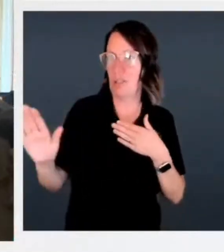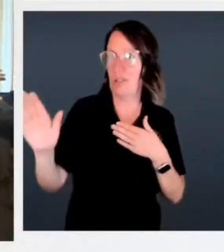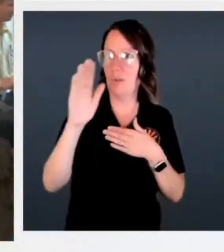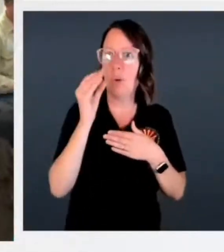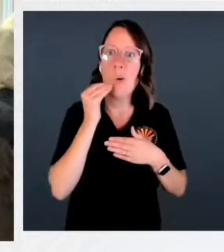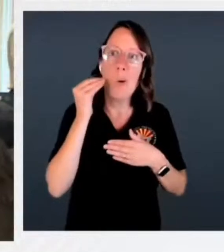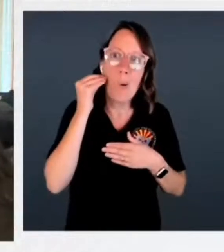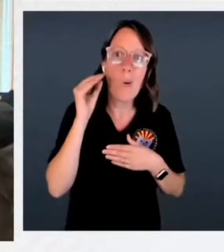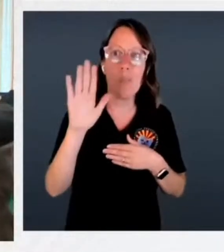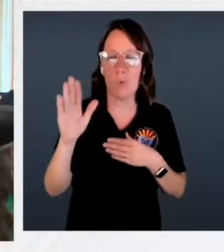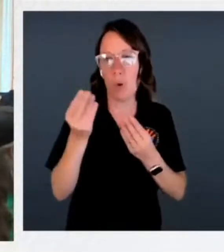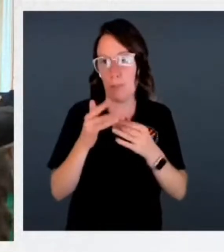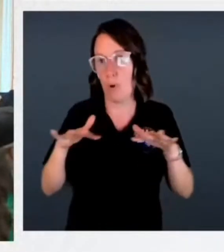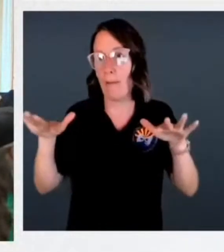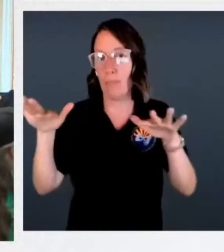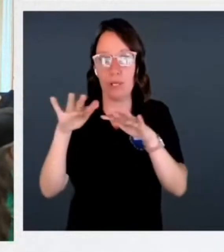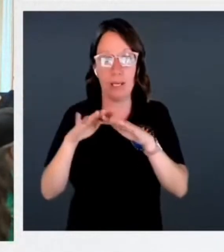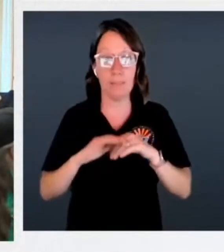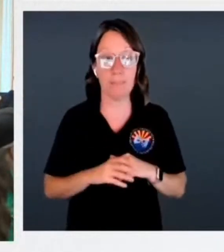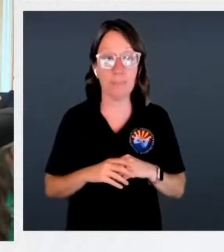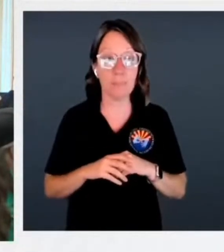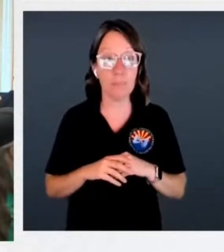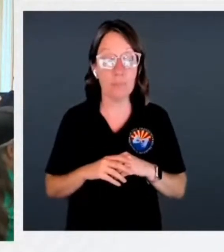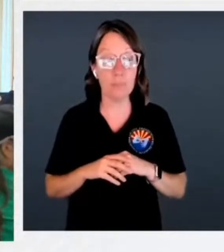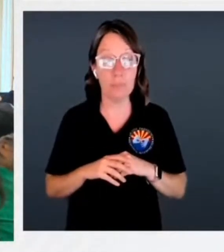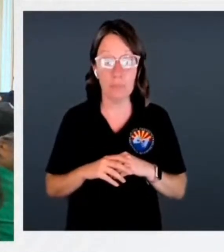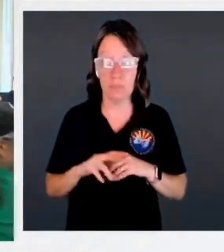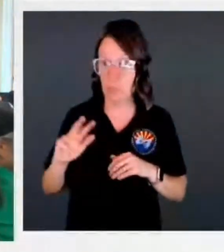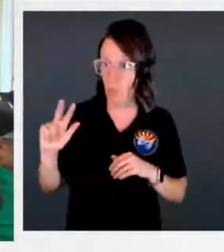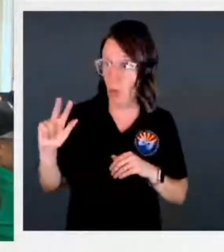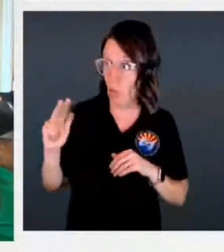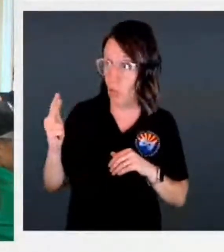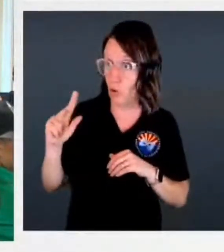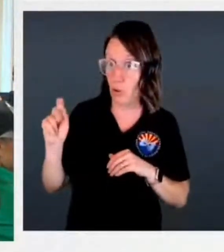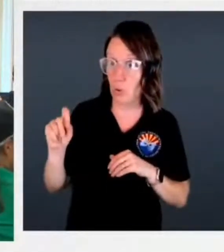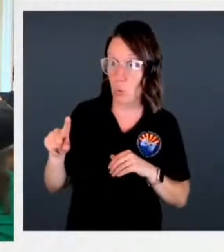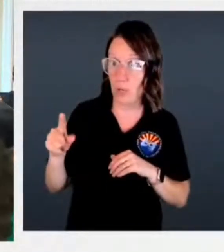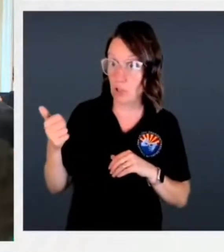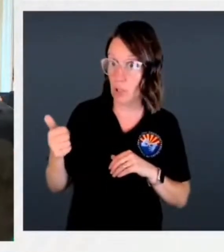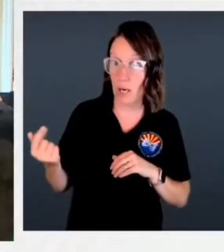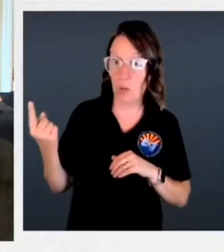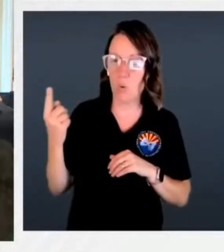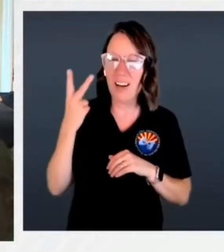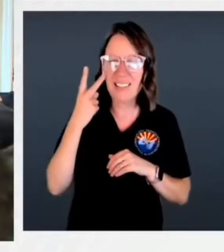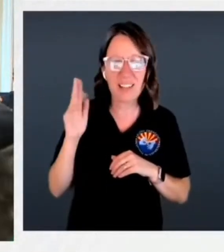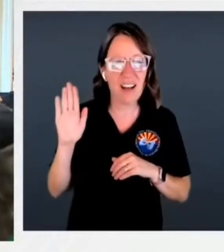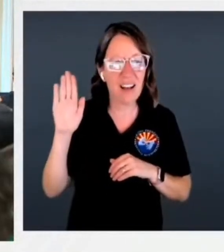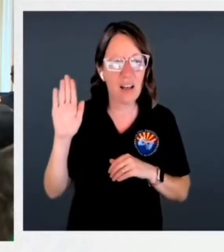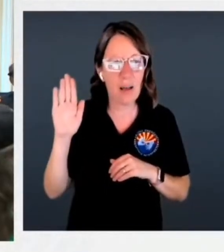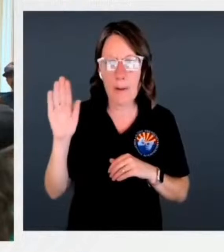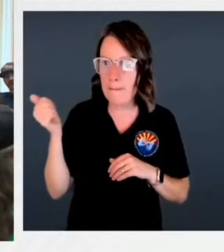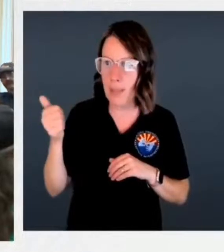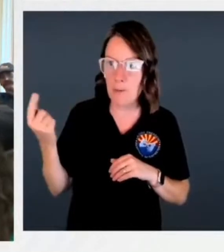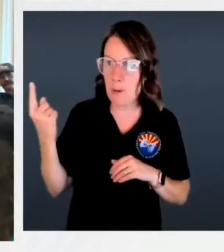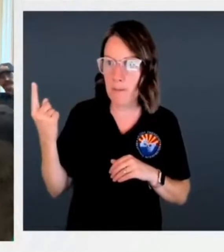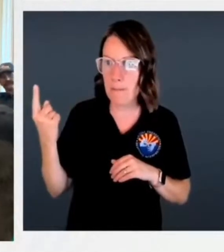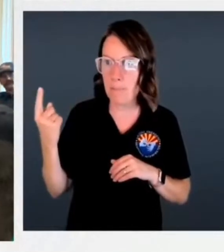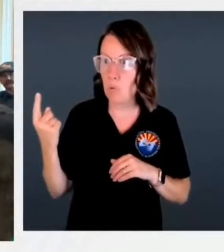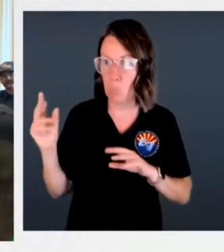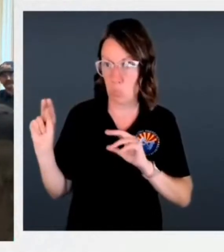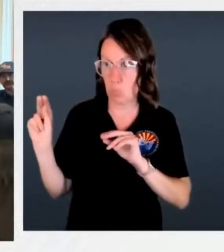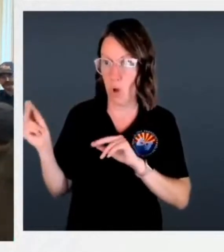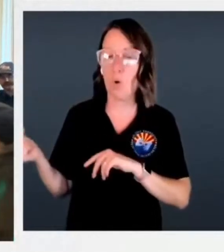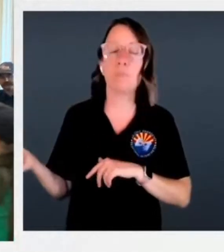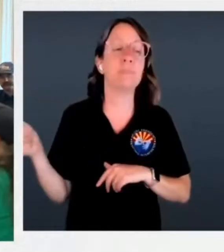And a third one on this side. We have a third question. I thought I saw a hand earlier. All right, moving to this